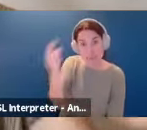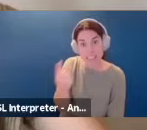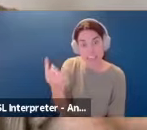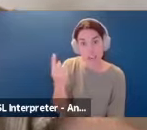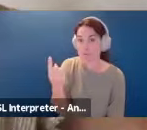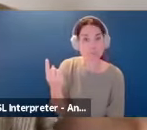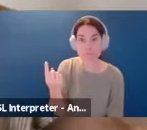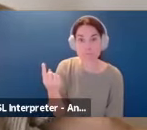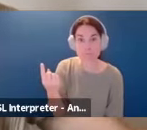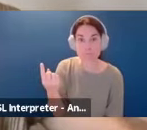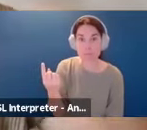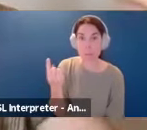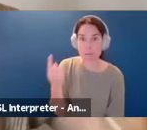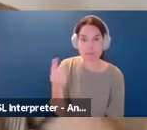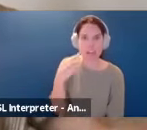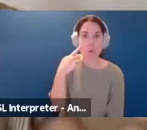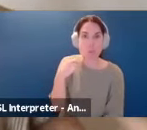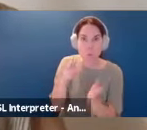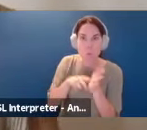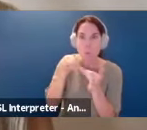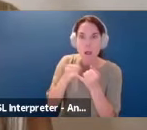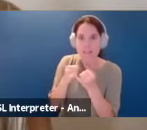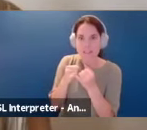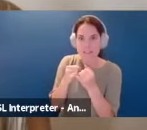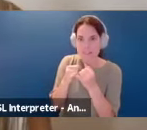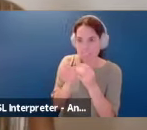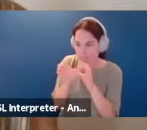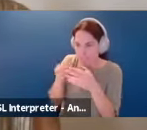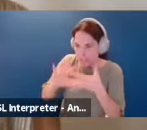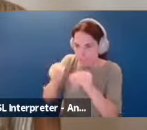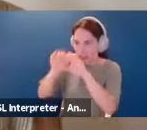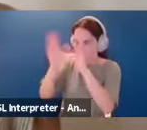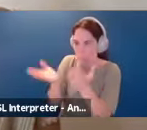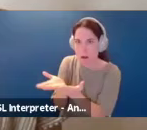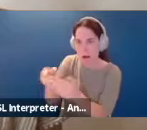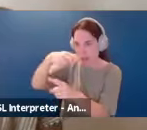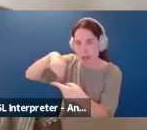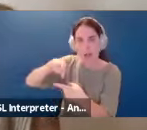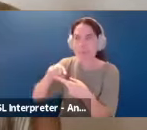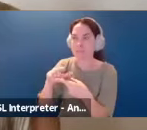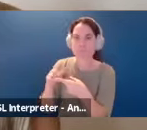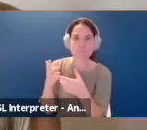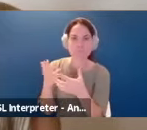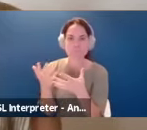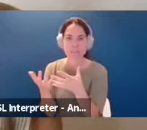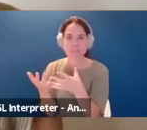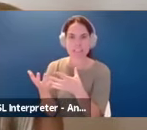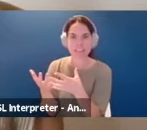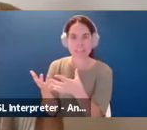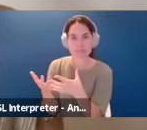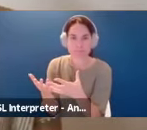to make sure that it's not known so it to me it really feels like mara not wanting me to wake up